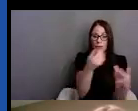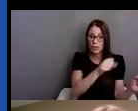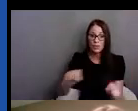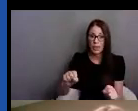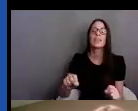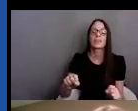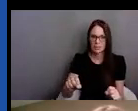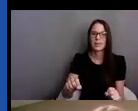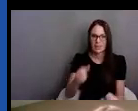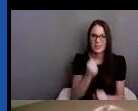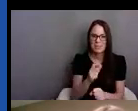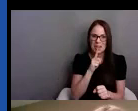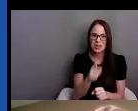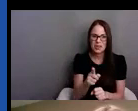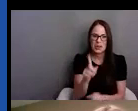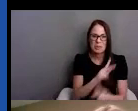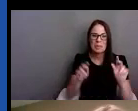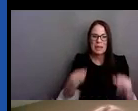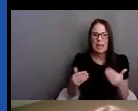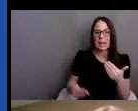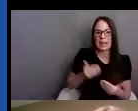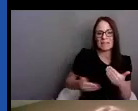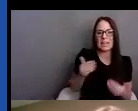can conveniently access